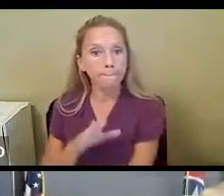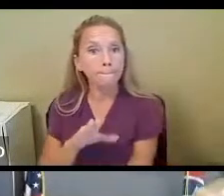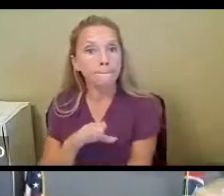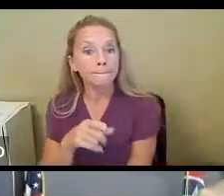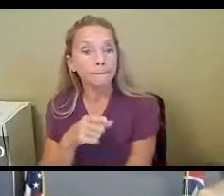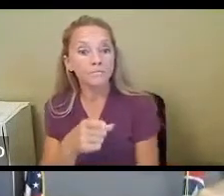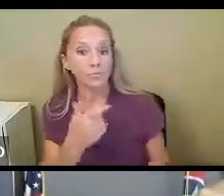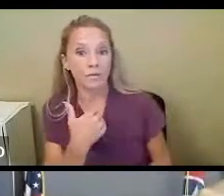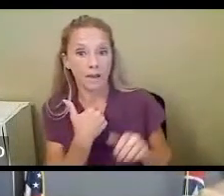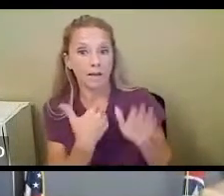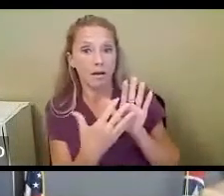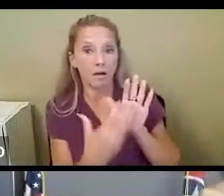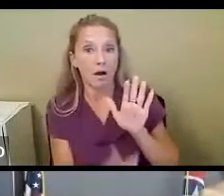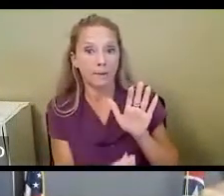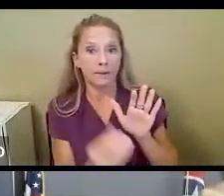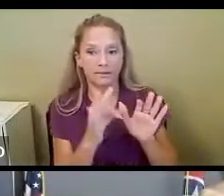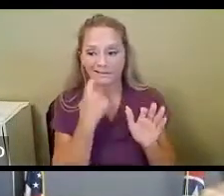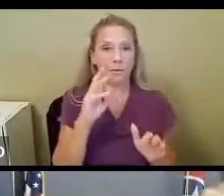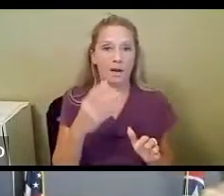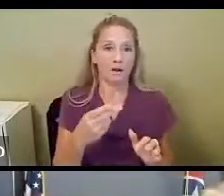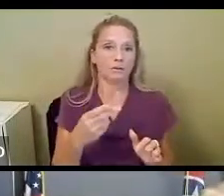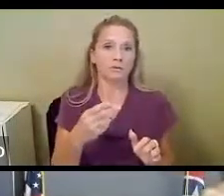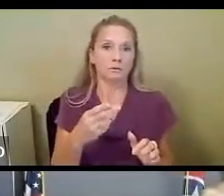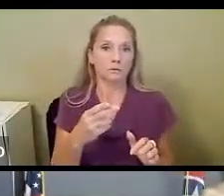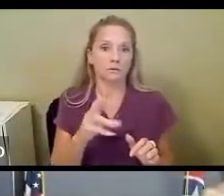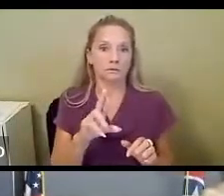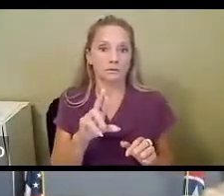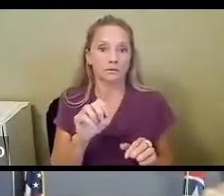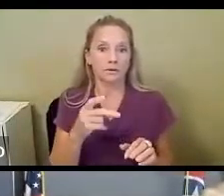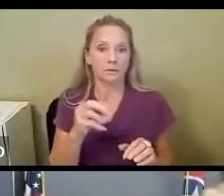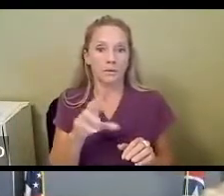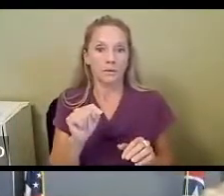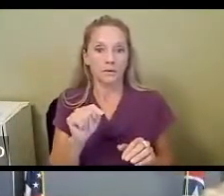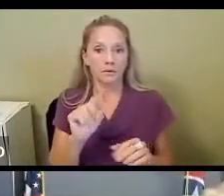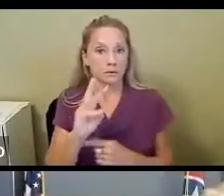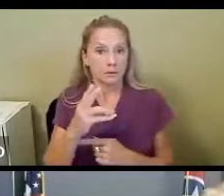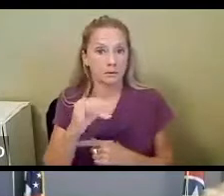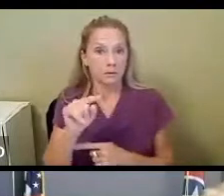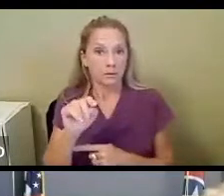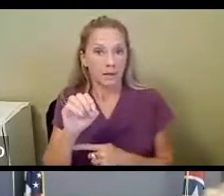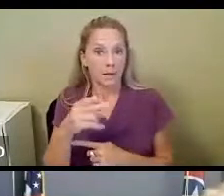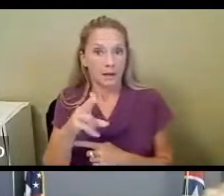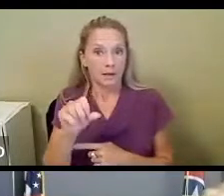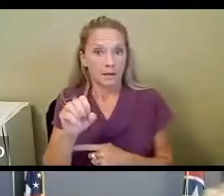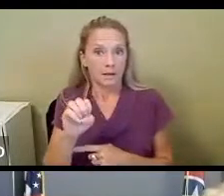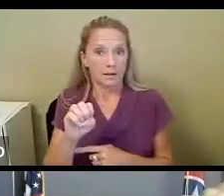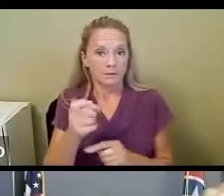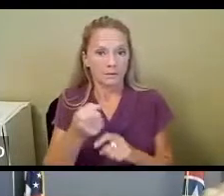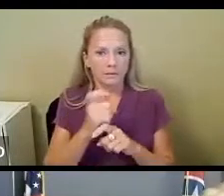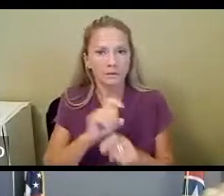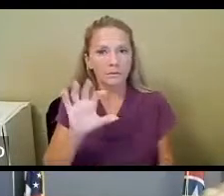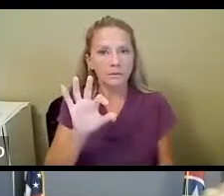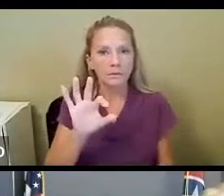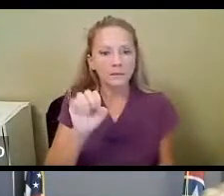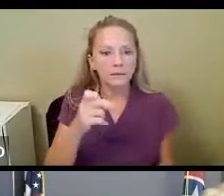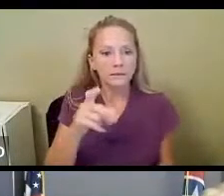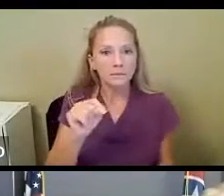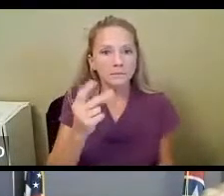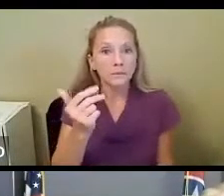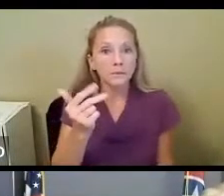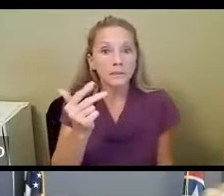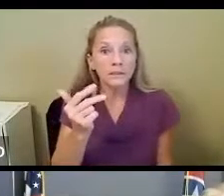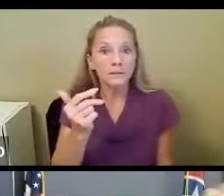latest White House report, which is more recent than the one Dr. Birx provided. It's from 9/13. We sent that out to